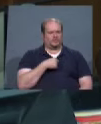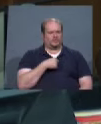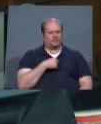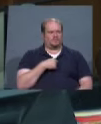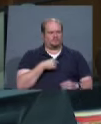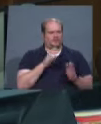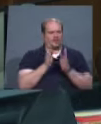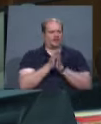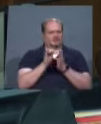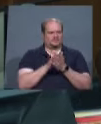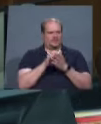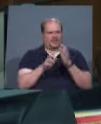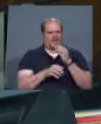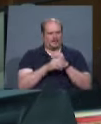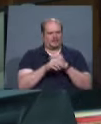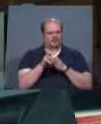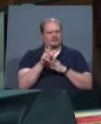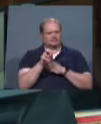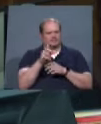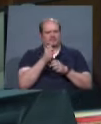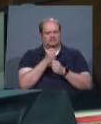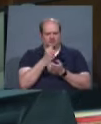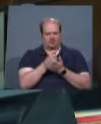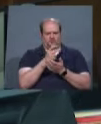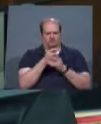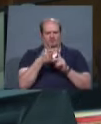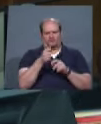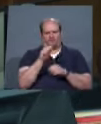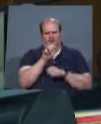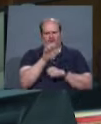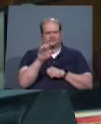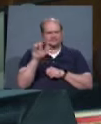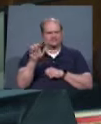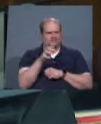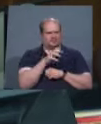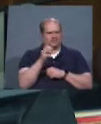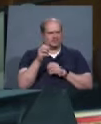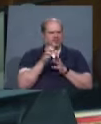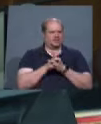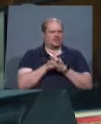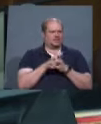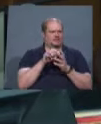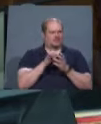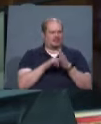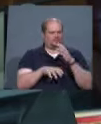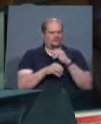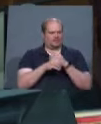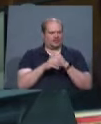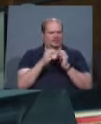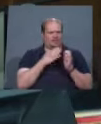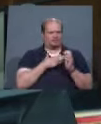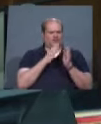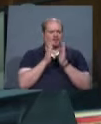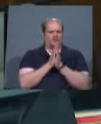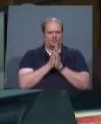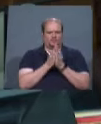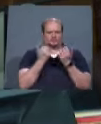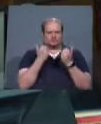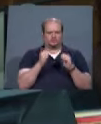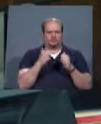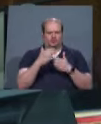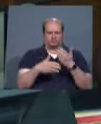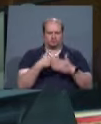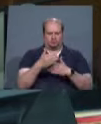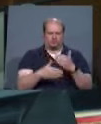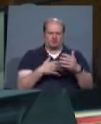We asked that this be added. They did get their approval from the ACC, and it was added at my request to try to speed